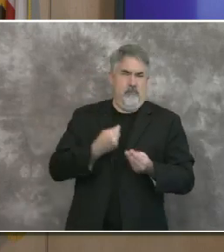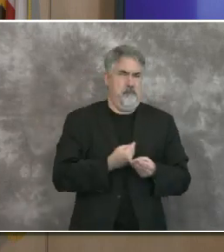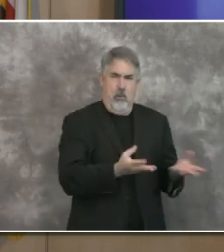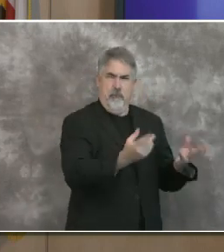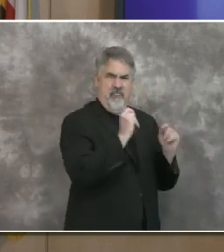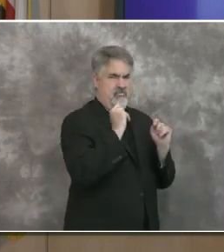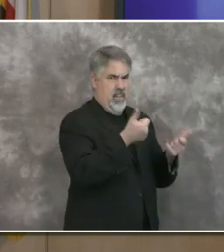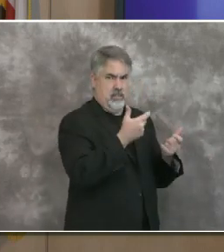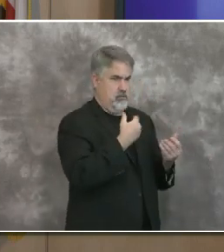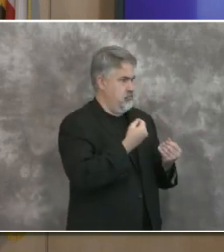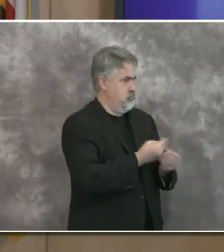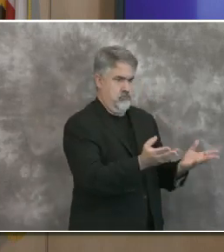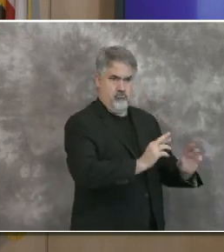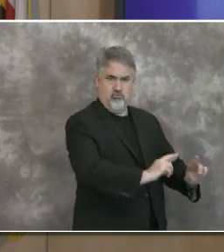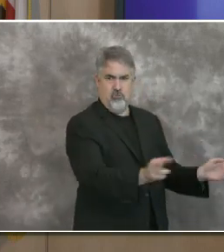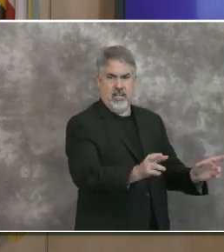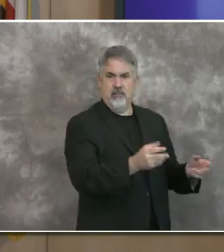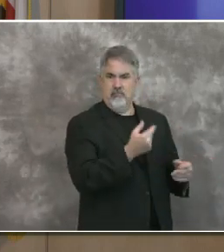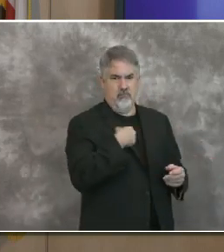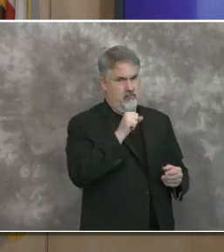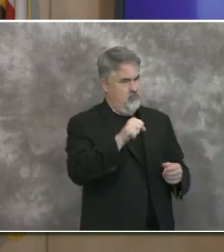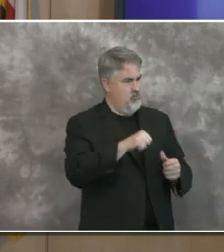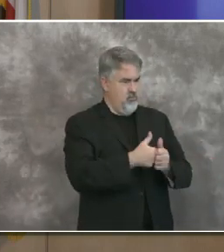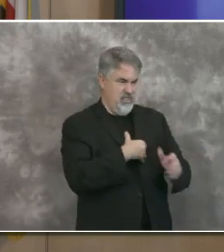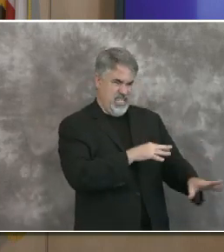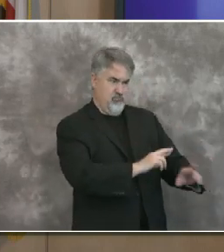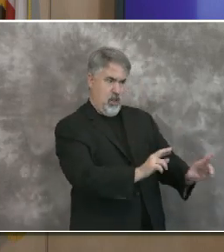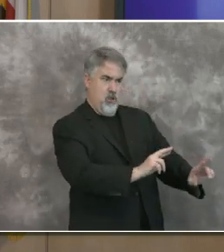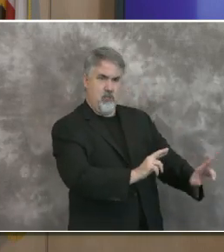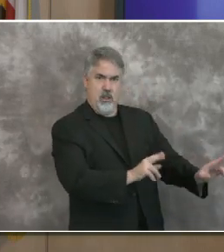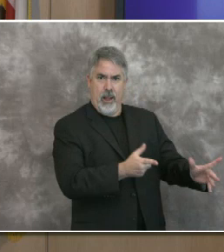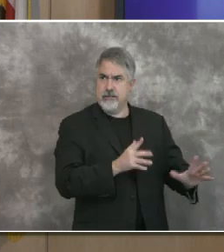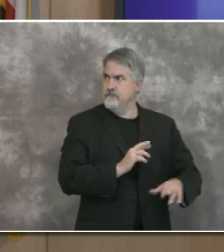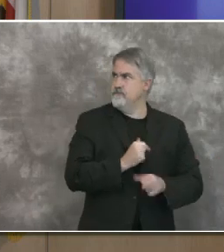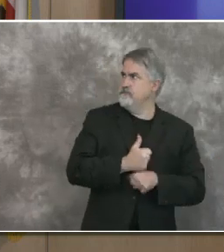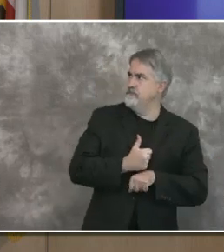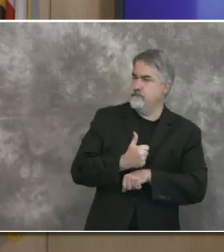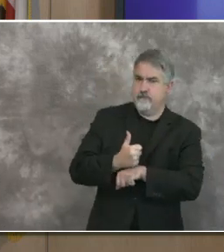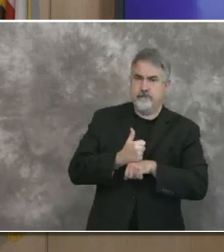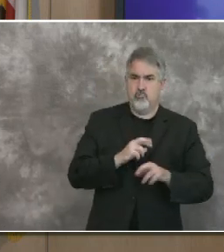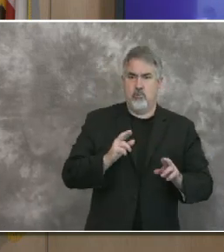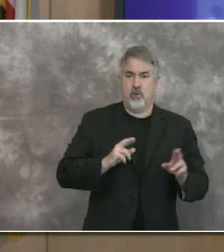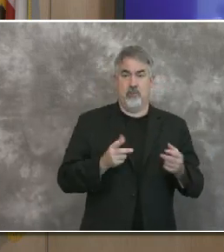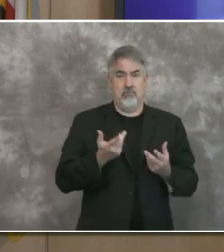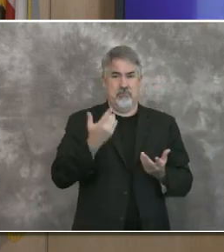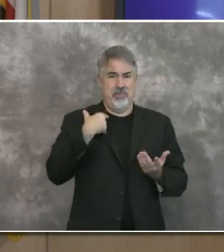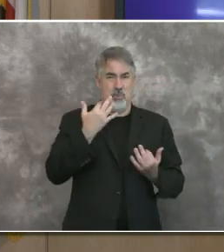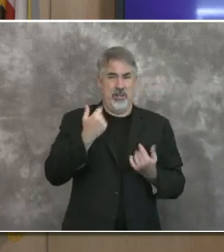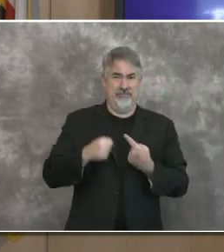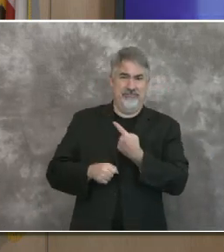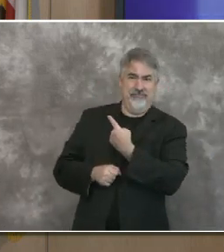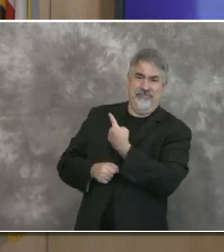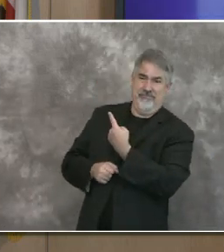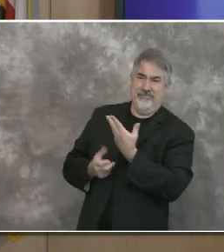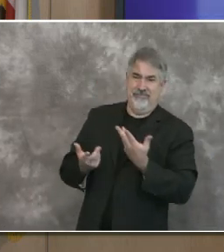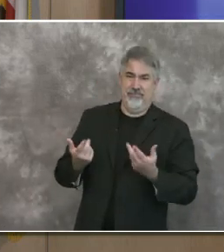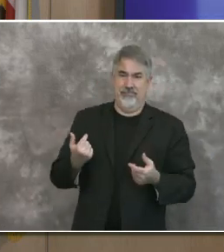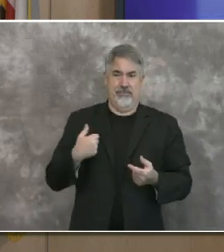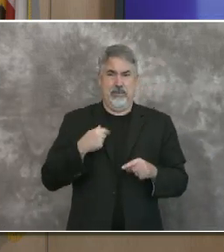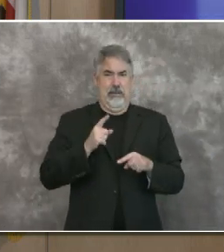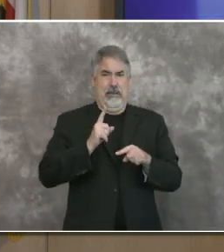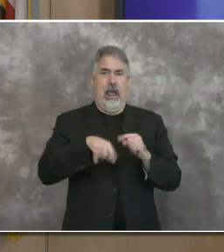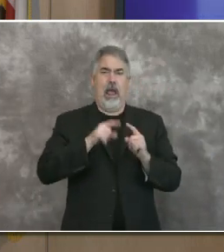continue to stand by for further guidance. So we don't know, and it would be irresponsible to predict or guess when that may happen,